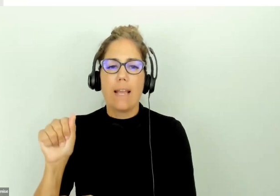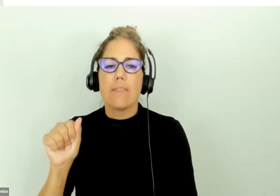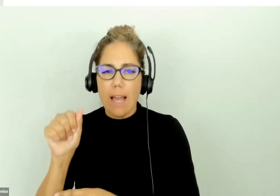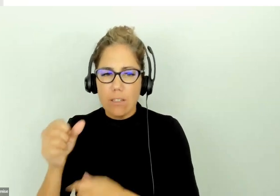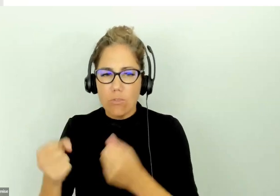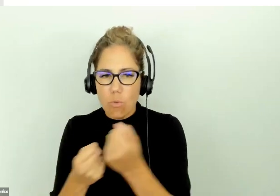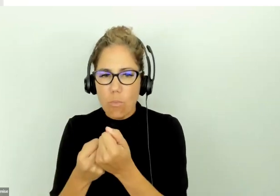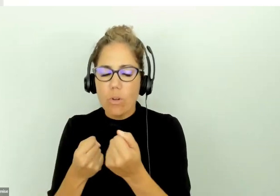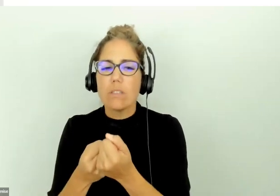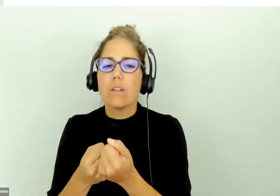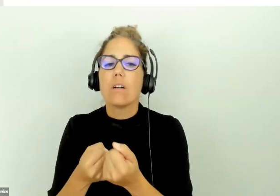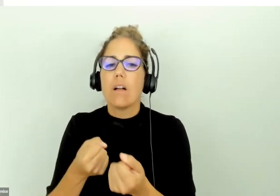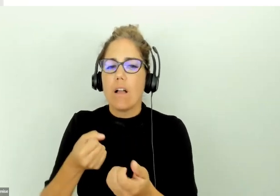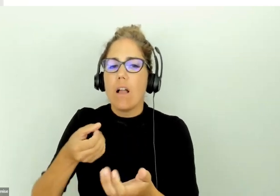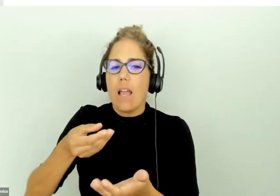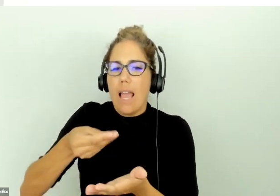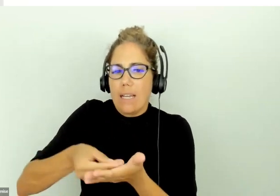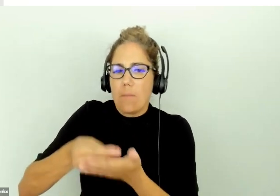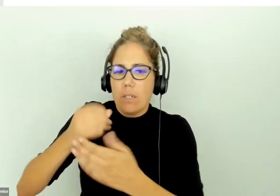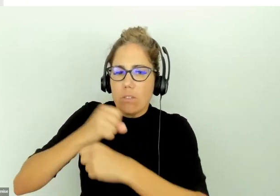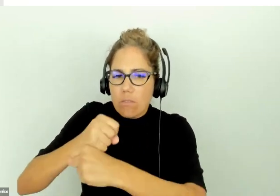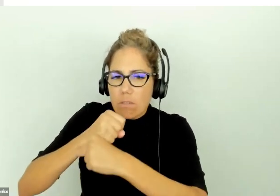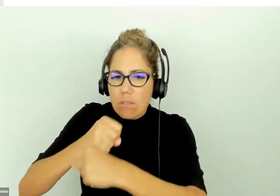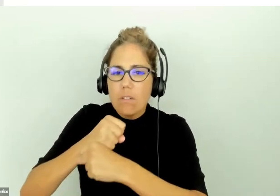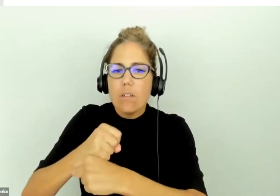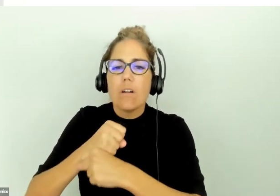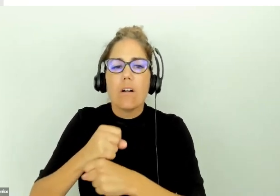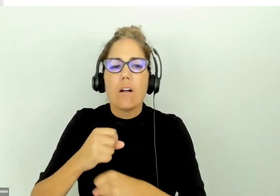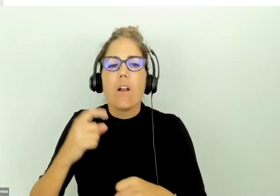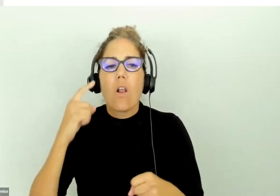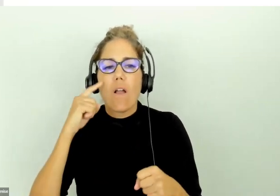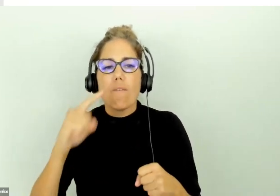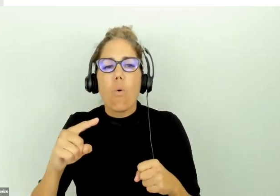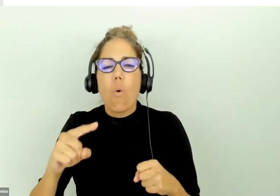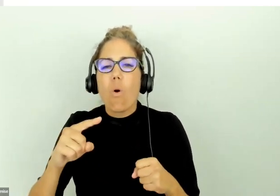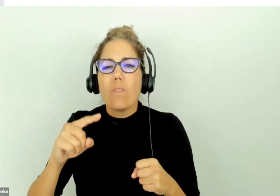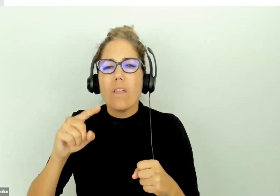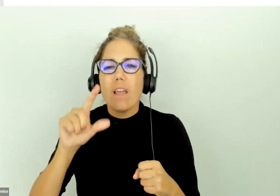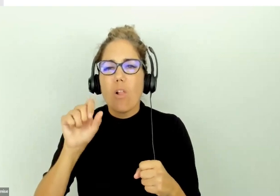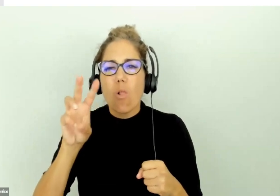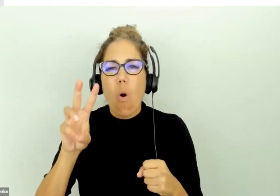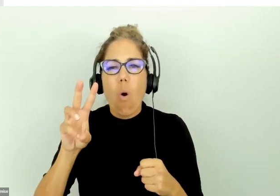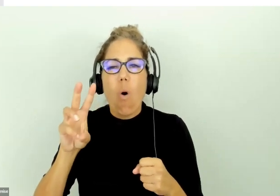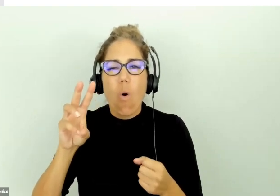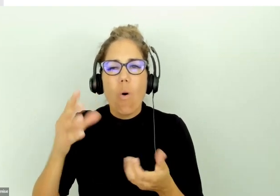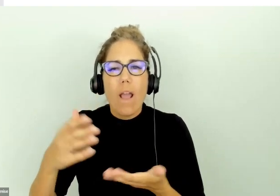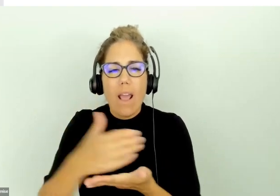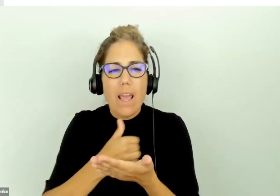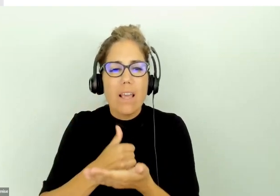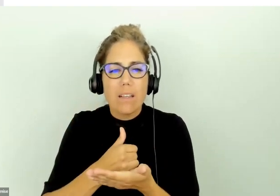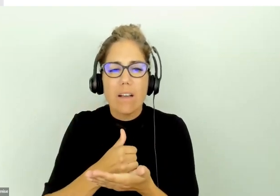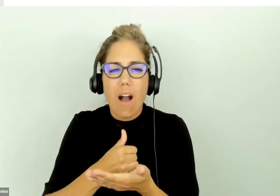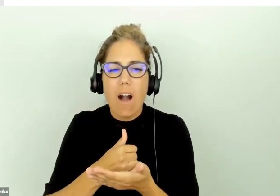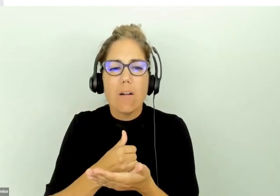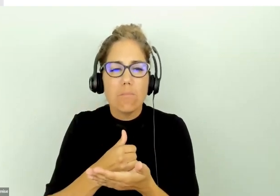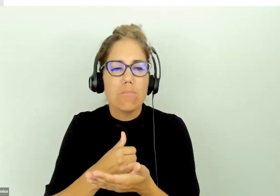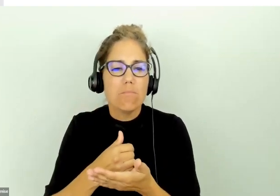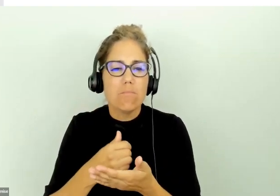economic security of older adults by expanding the low income subsidy program under Medicare Part B. This